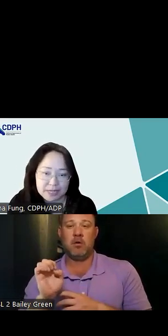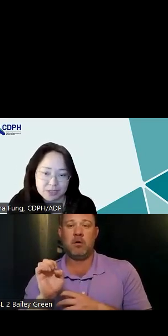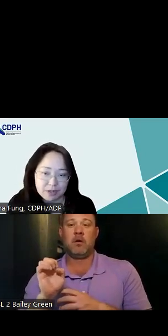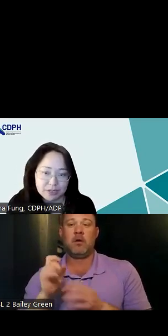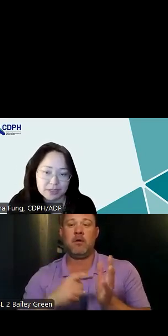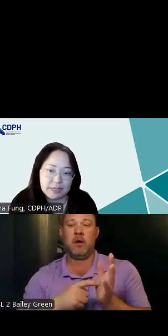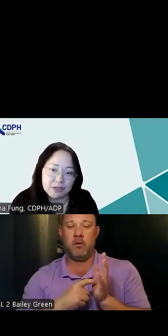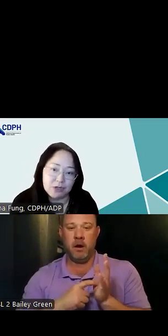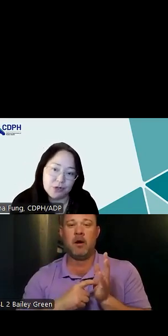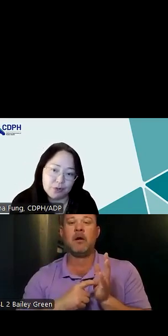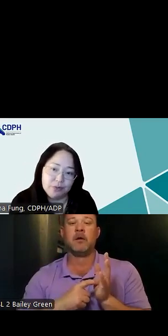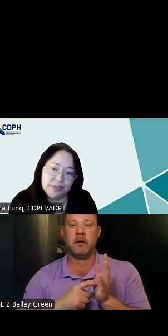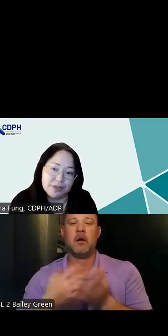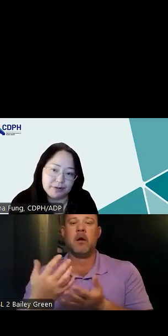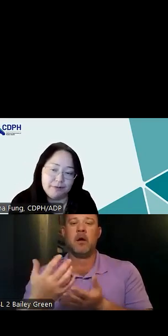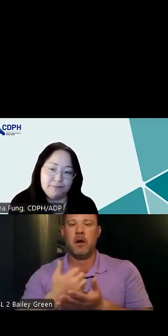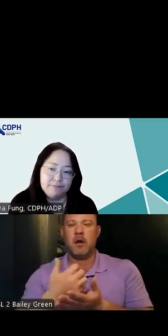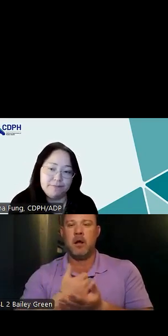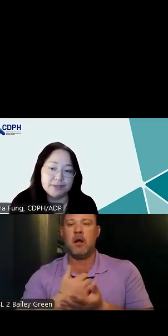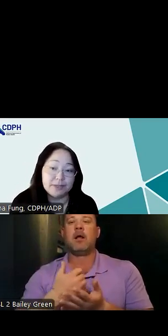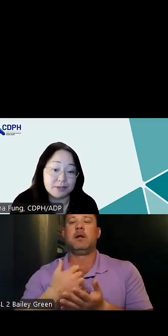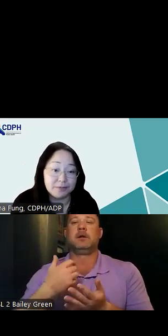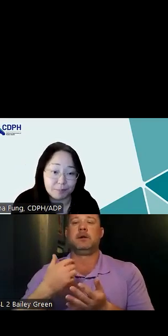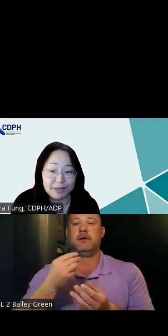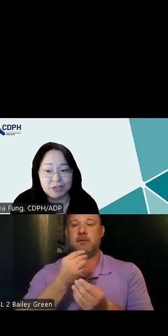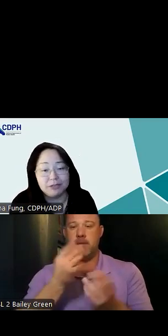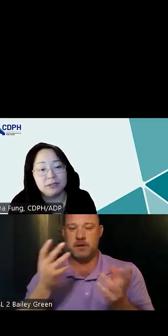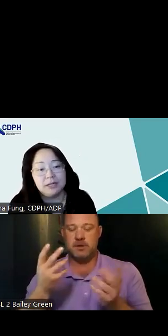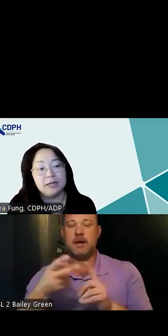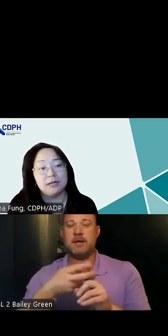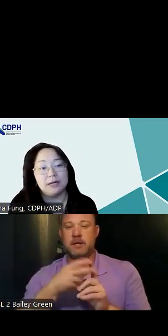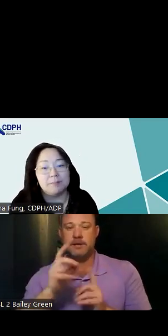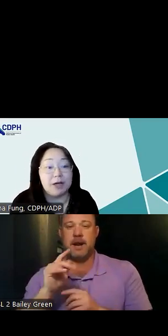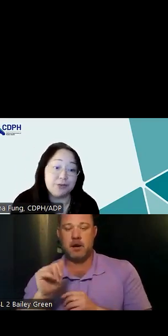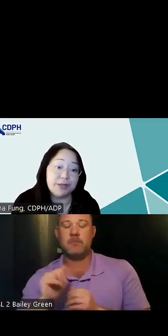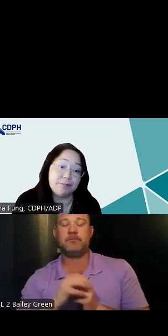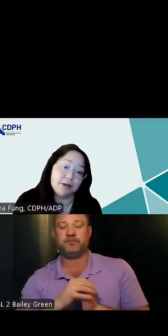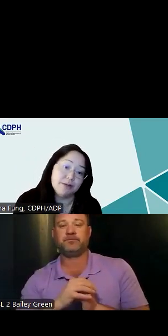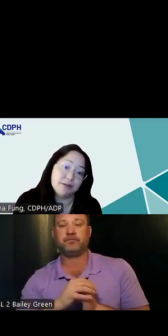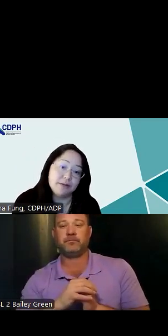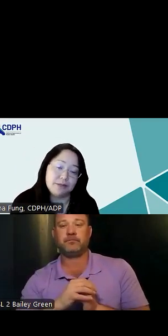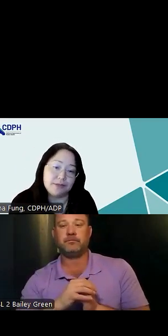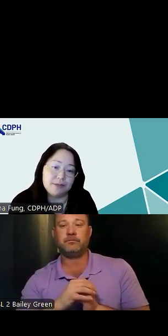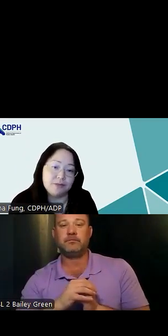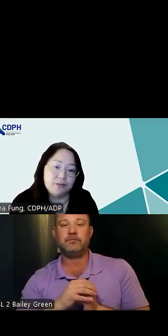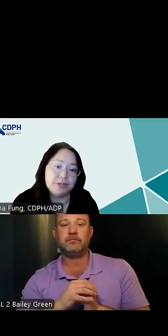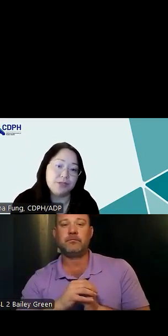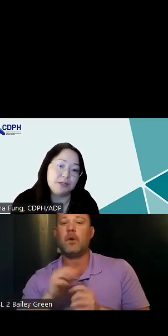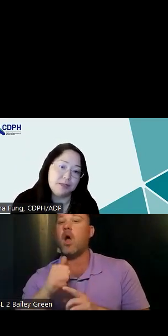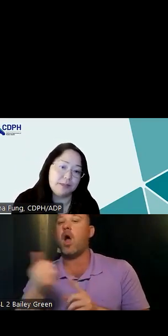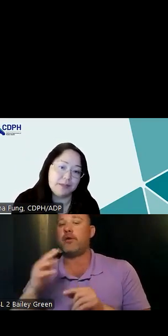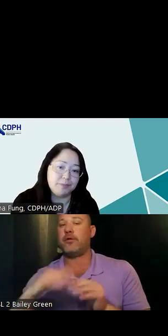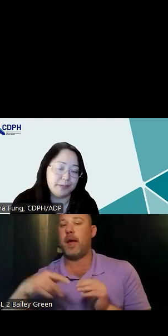requires CNDR to collect neurodegenerative disease information other than Parkinson's disease,